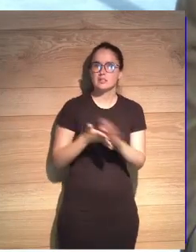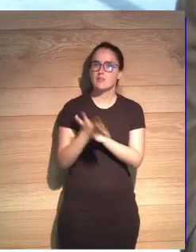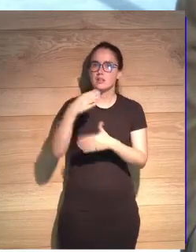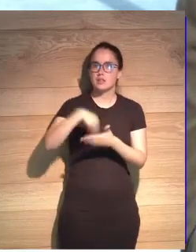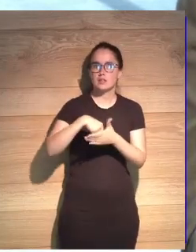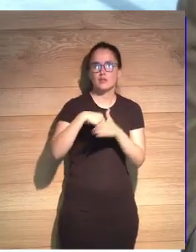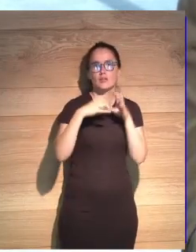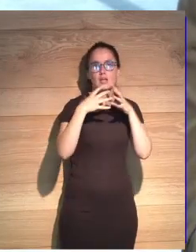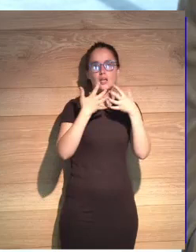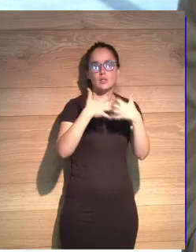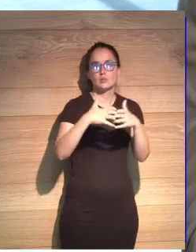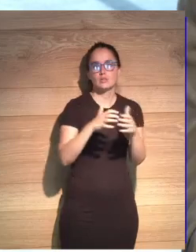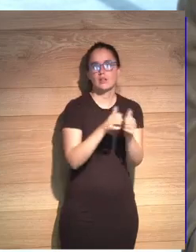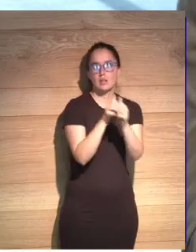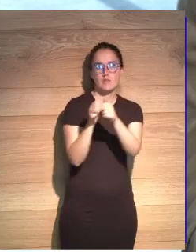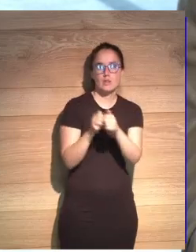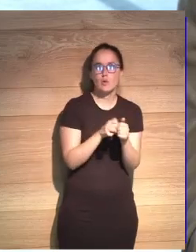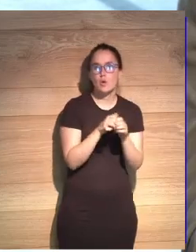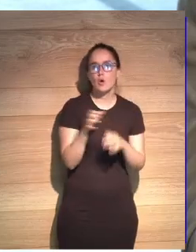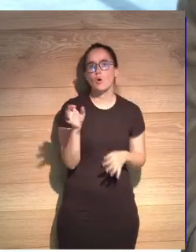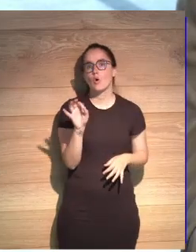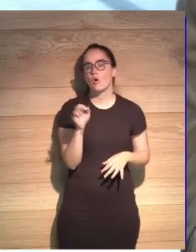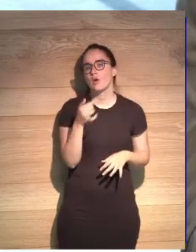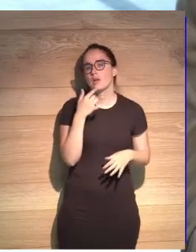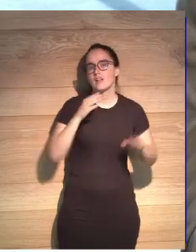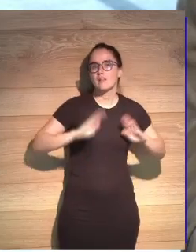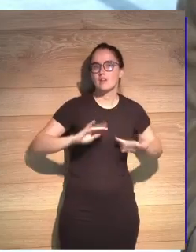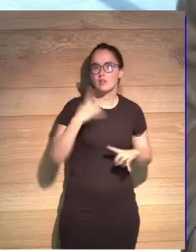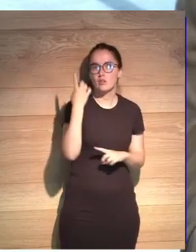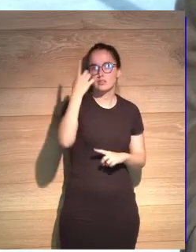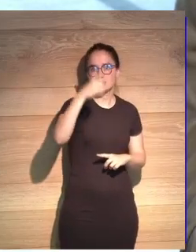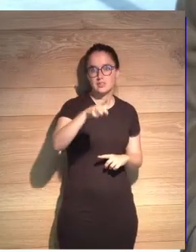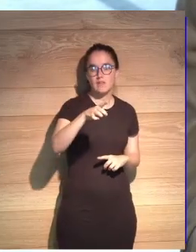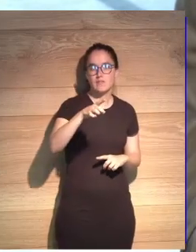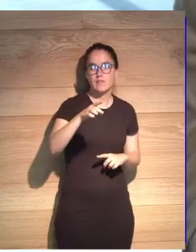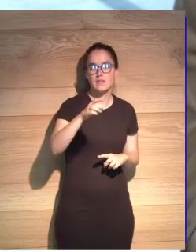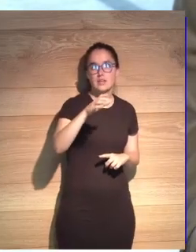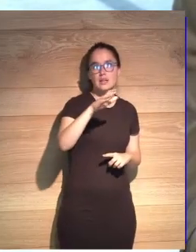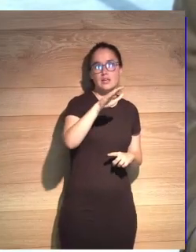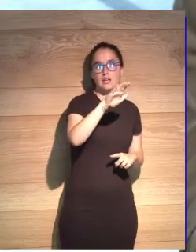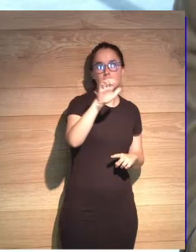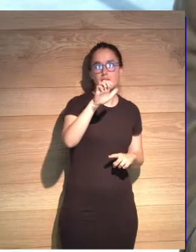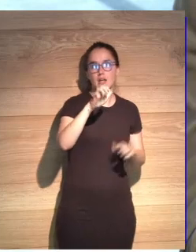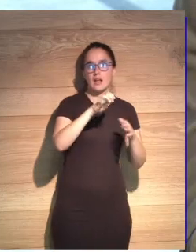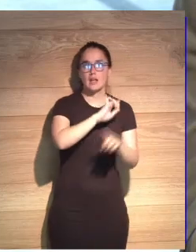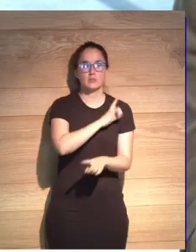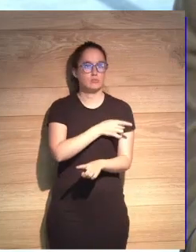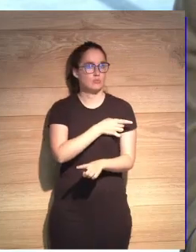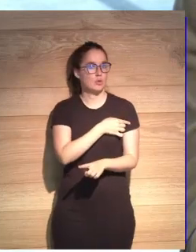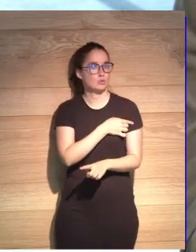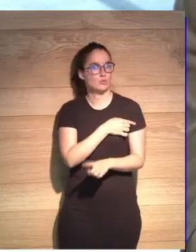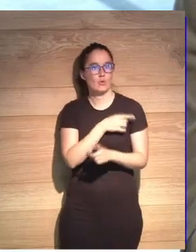the emergency rooms. And this is also part of the video game industry. Or, for instance, it's fun to know